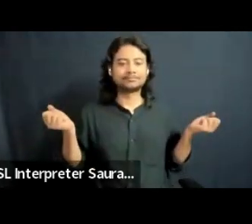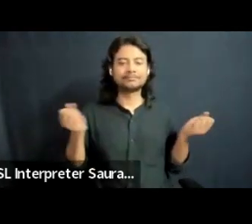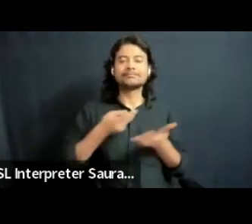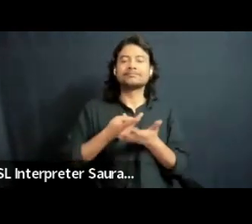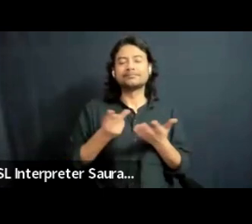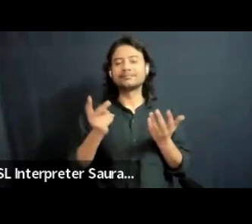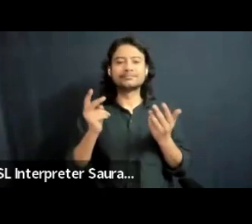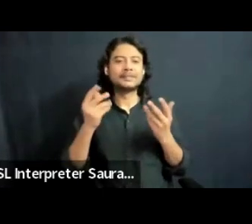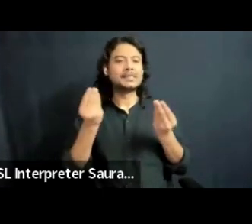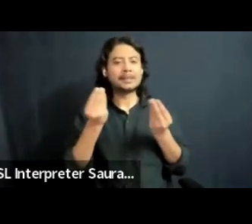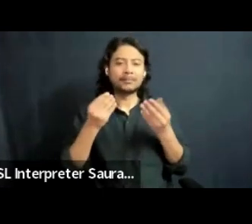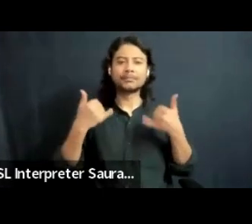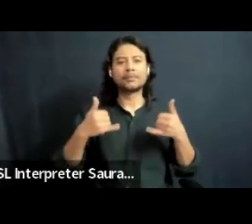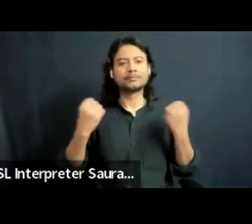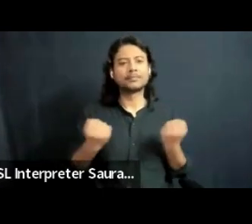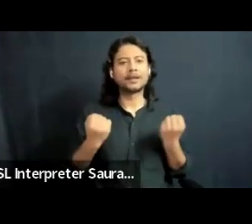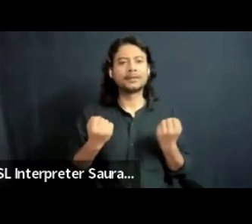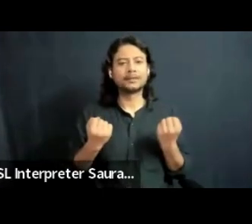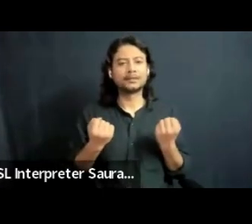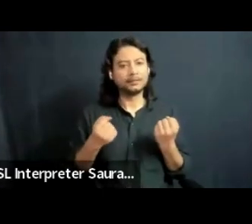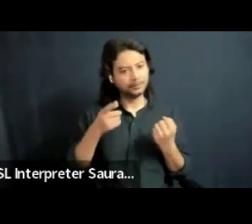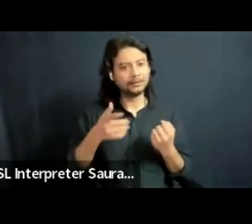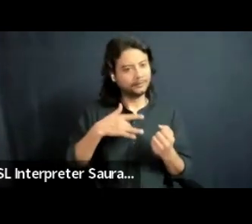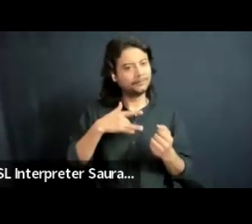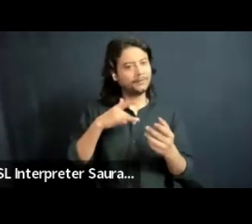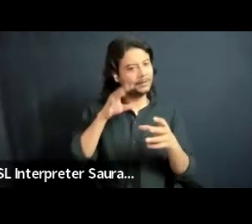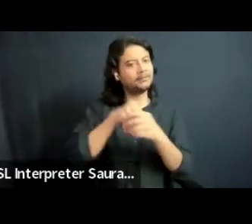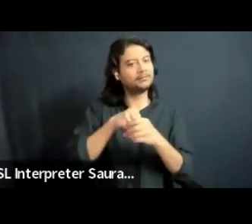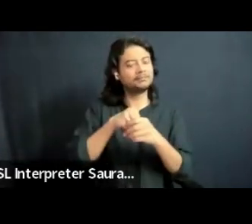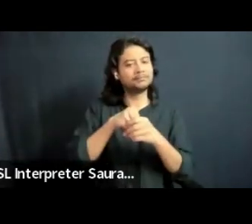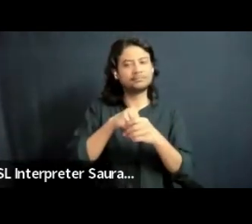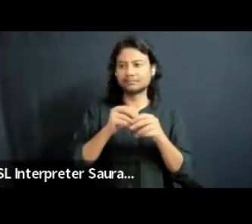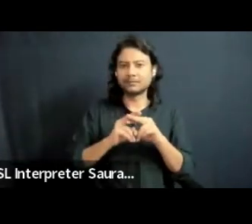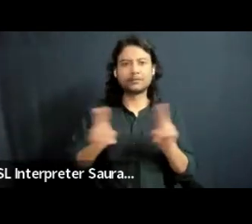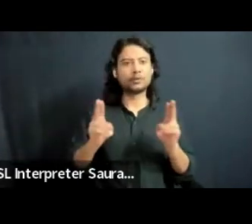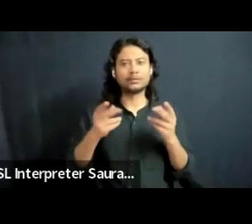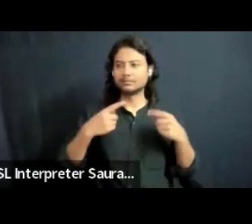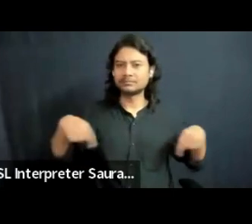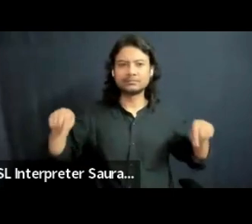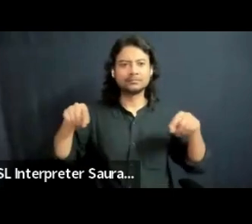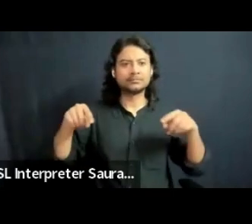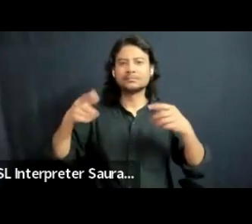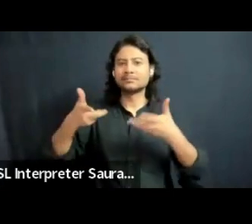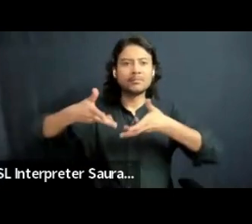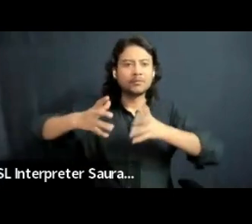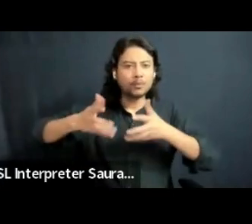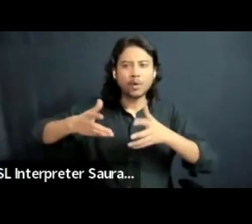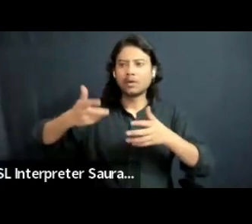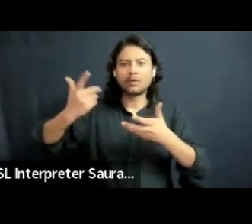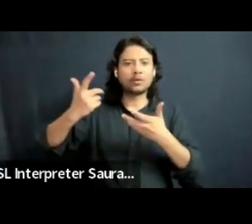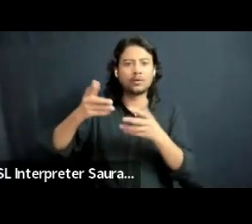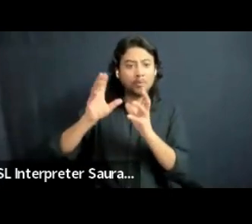For me, that means full participation. So we have to find the ways where children participate